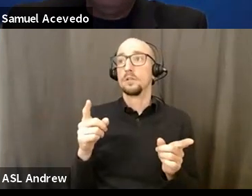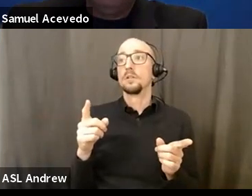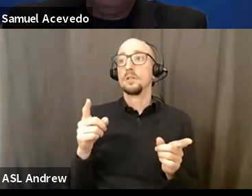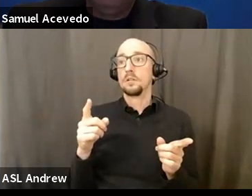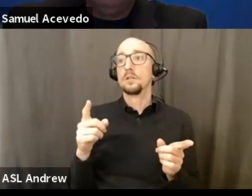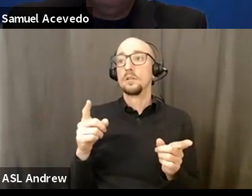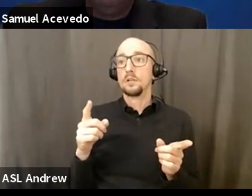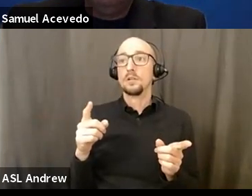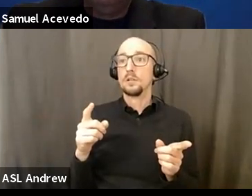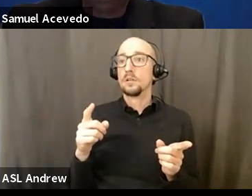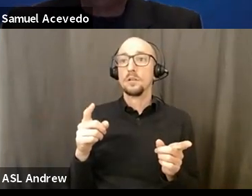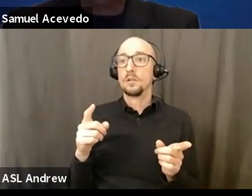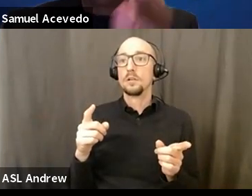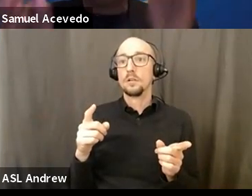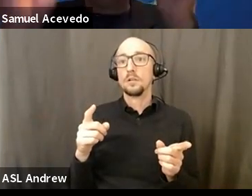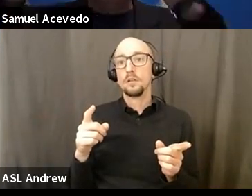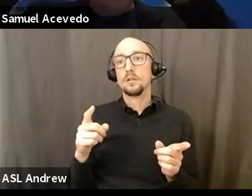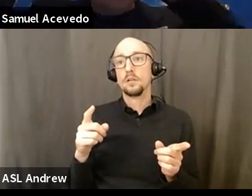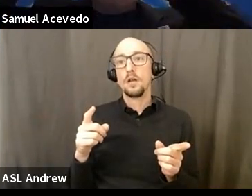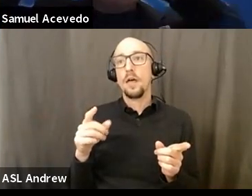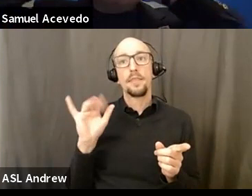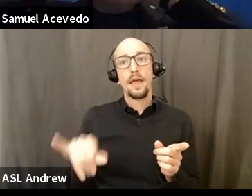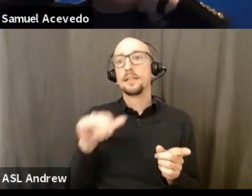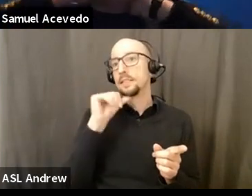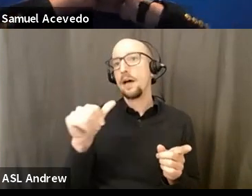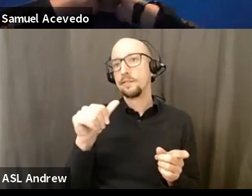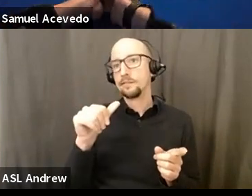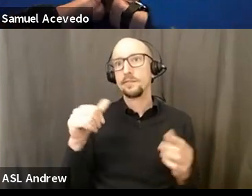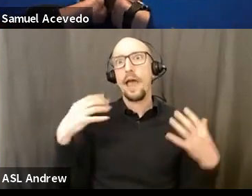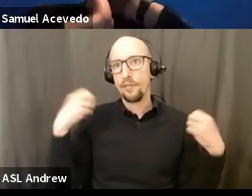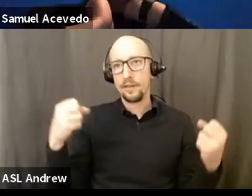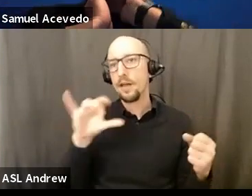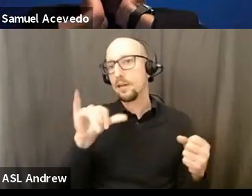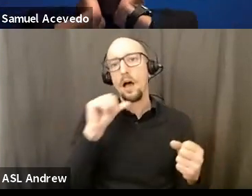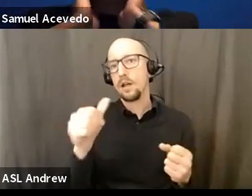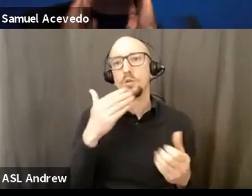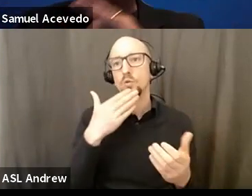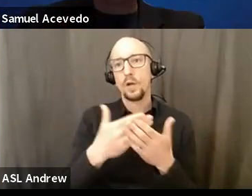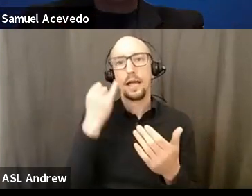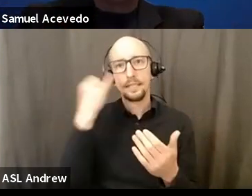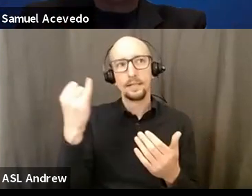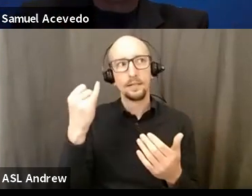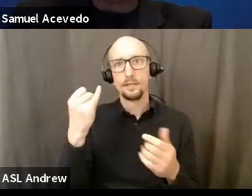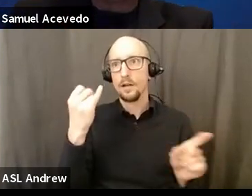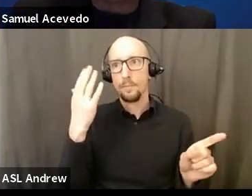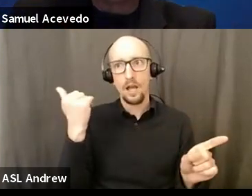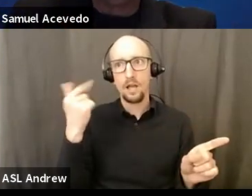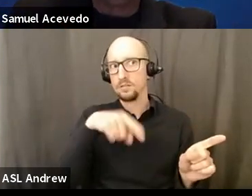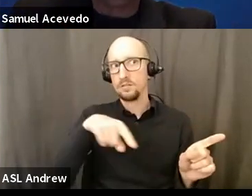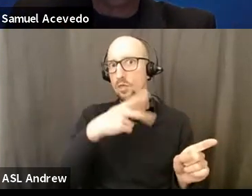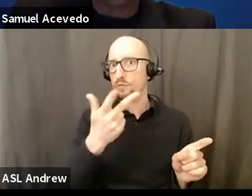is required of those students at the three schools, but we can debate that. Then why don't I